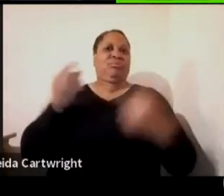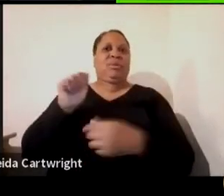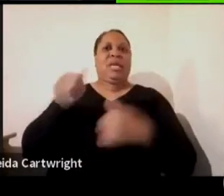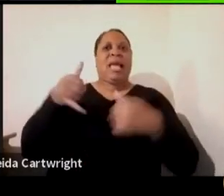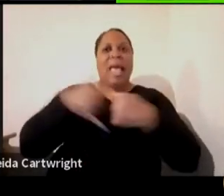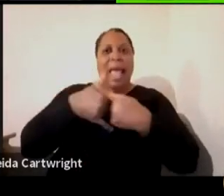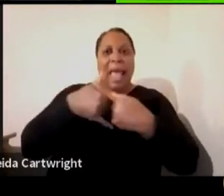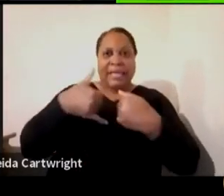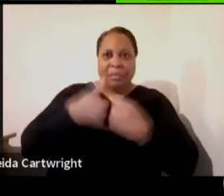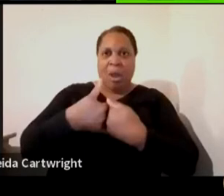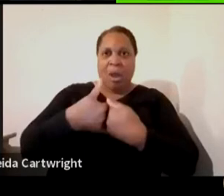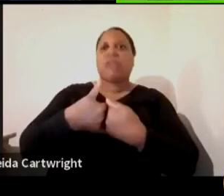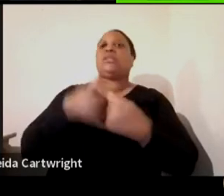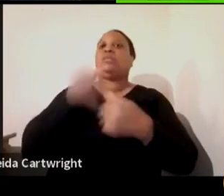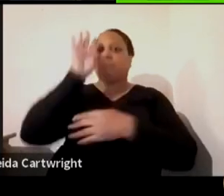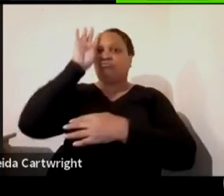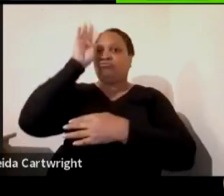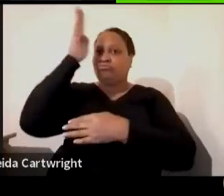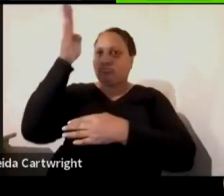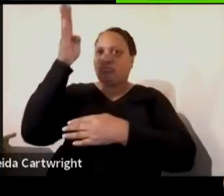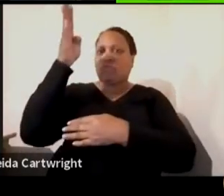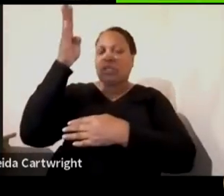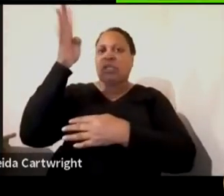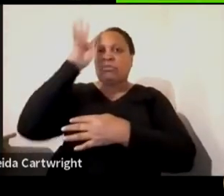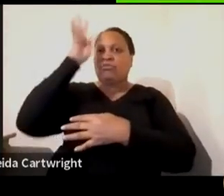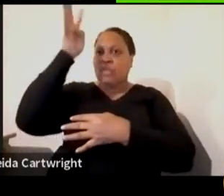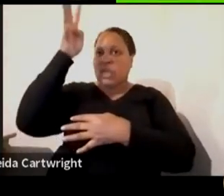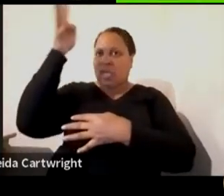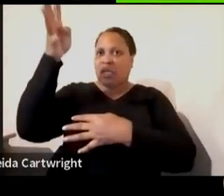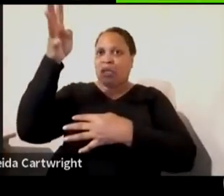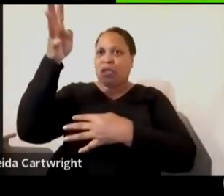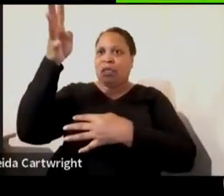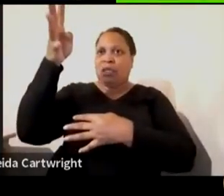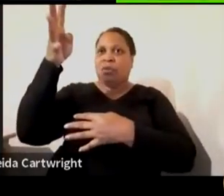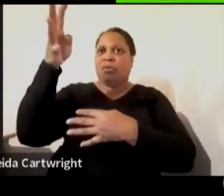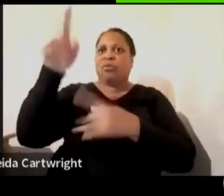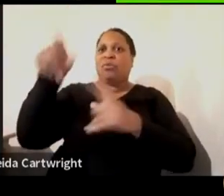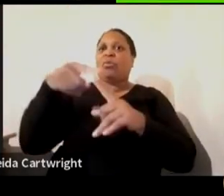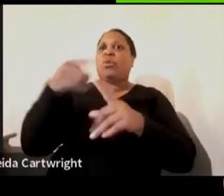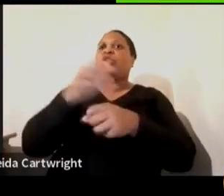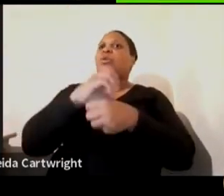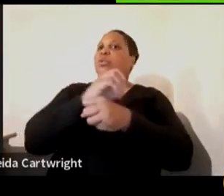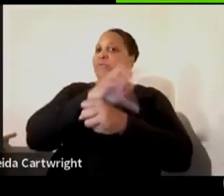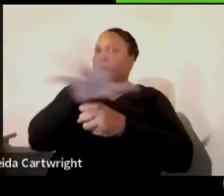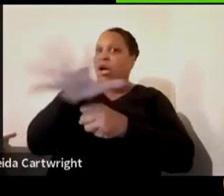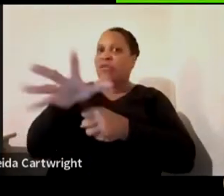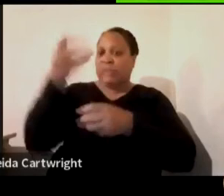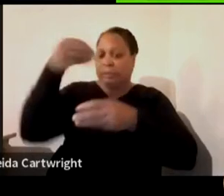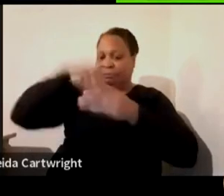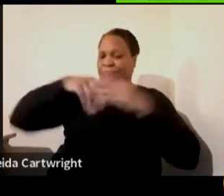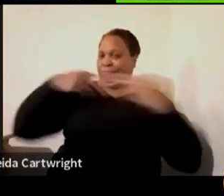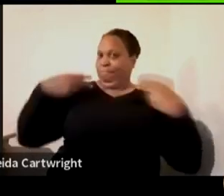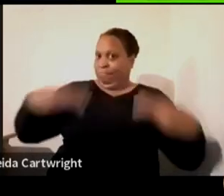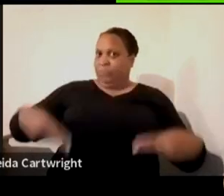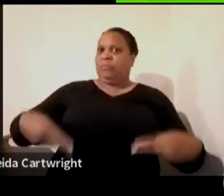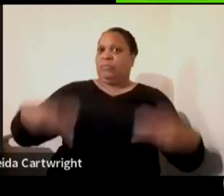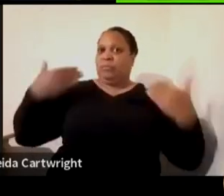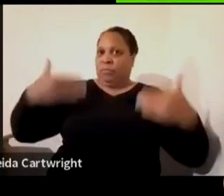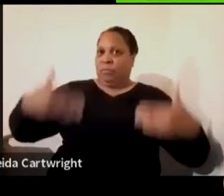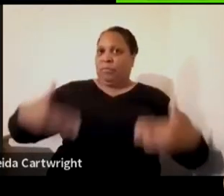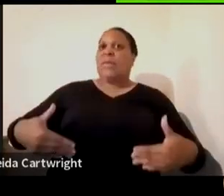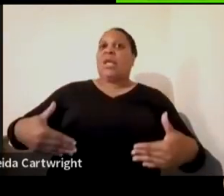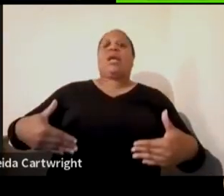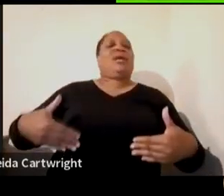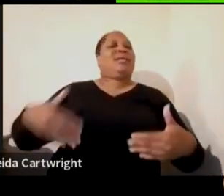for example, when you get the wild-type virus. So we really don't know